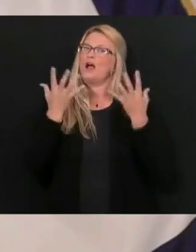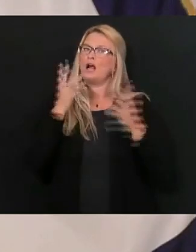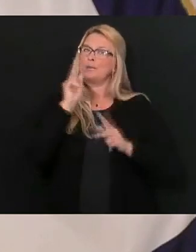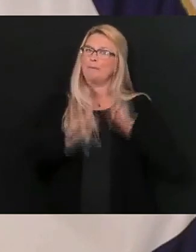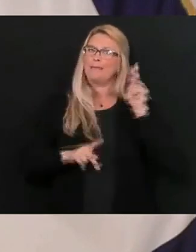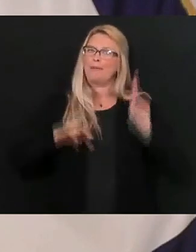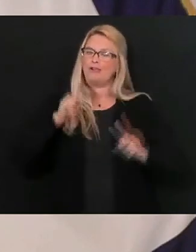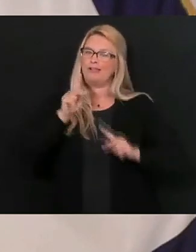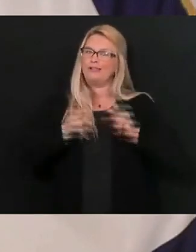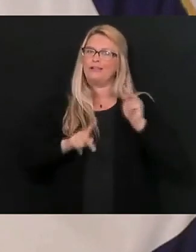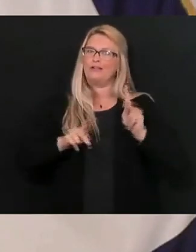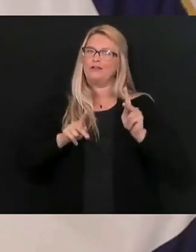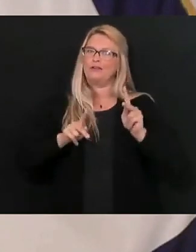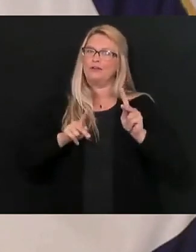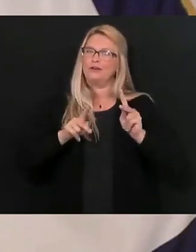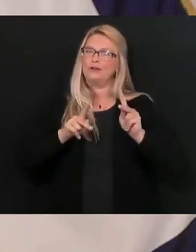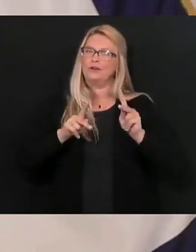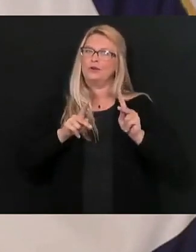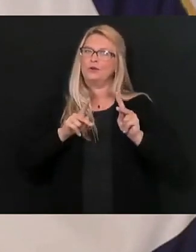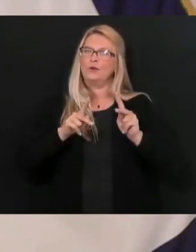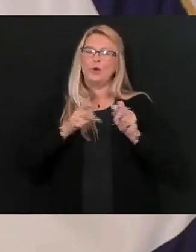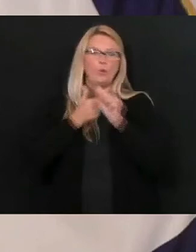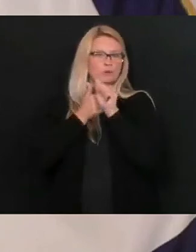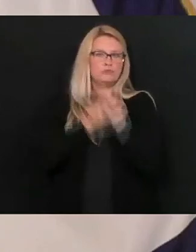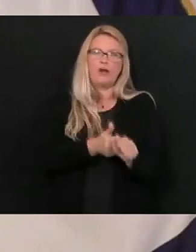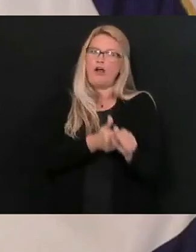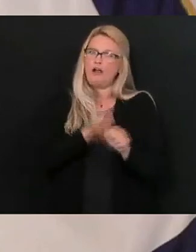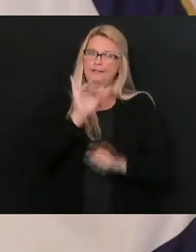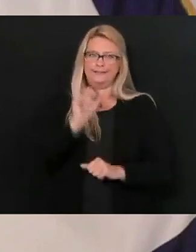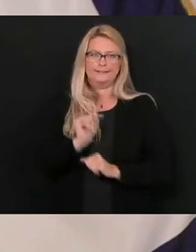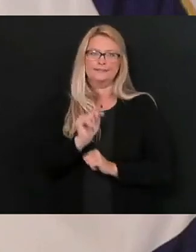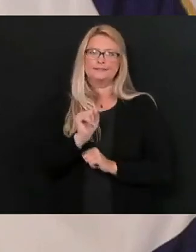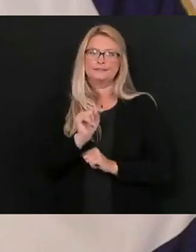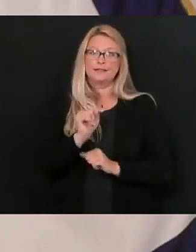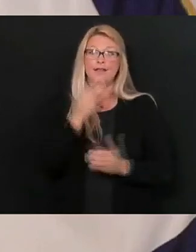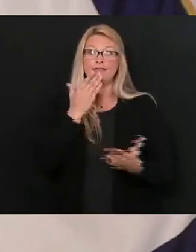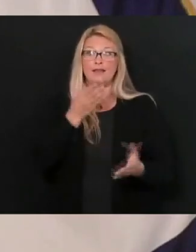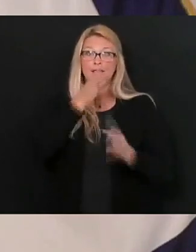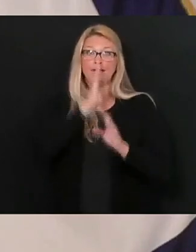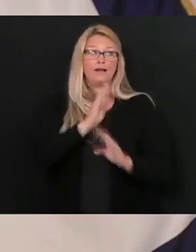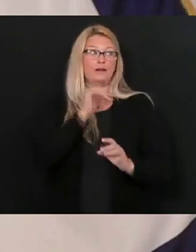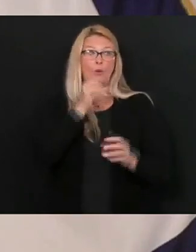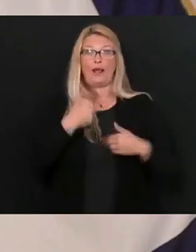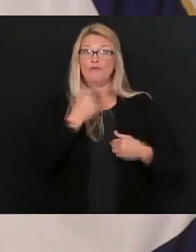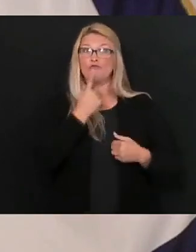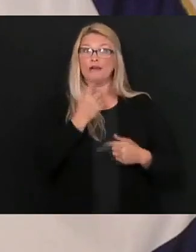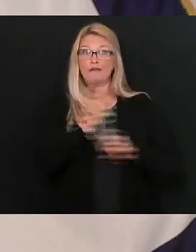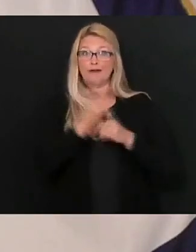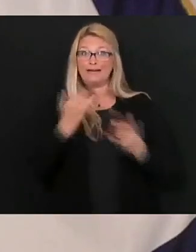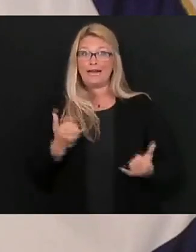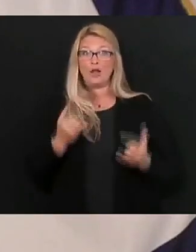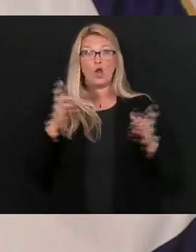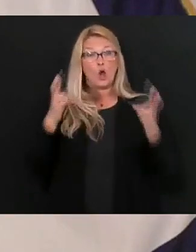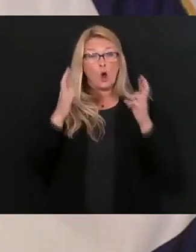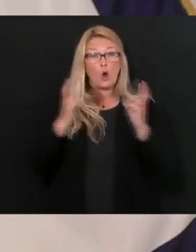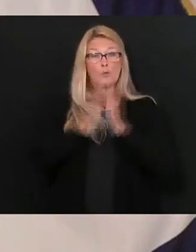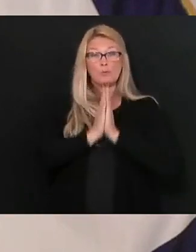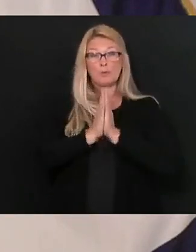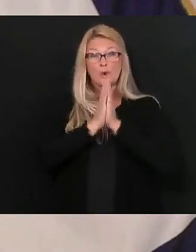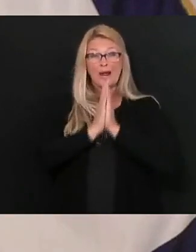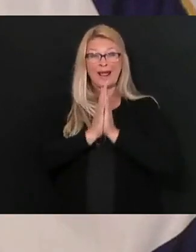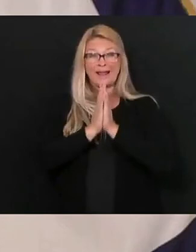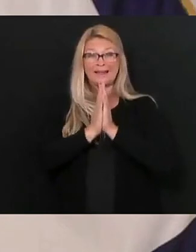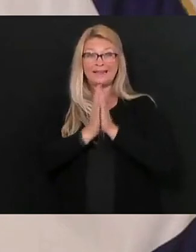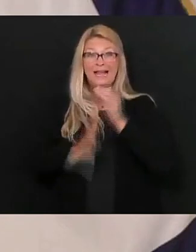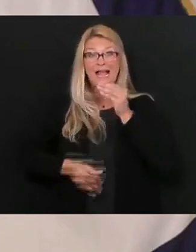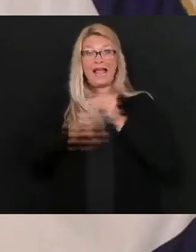that we're watching. We're on our game right now. And right now, thank goodness we don't have a red county, and we're going to hope and pray. We're just going to keep on